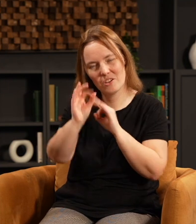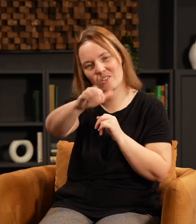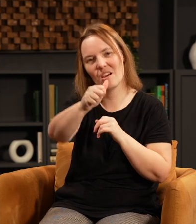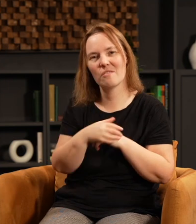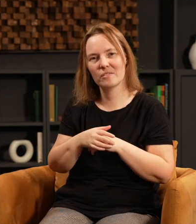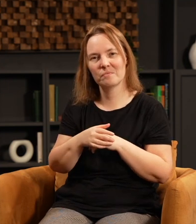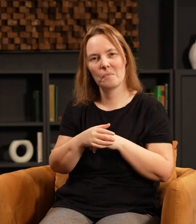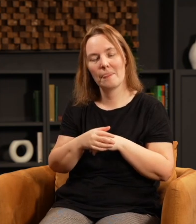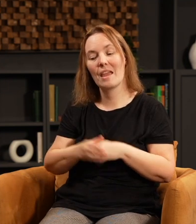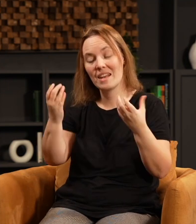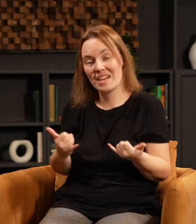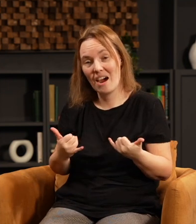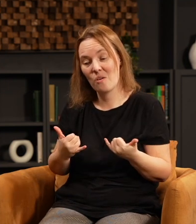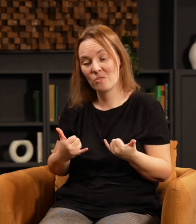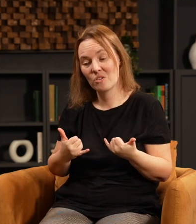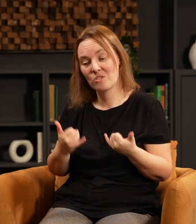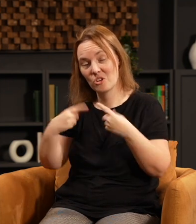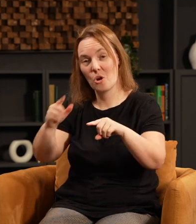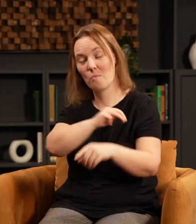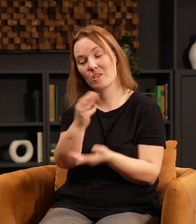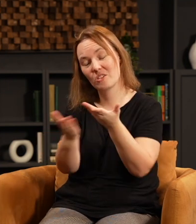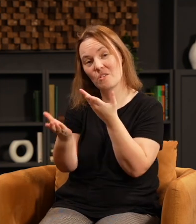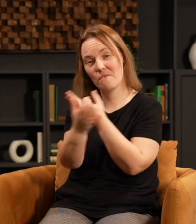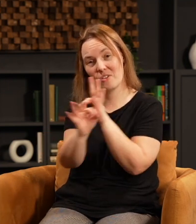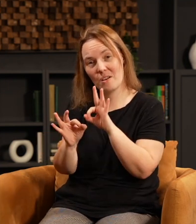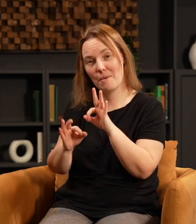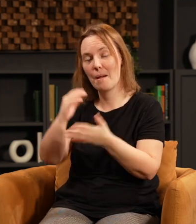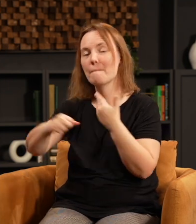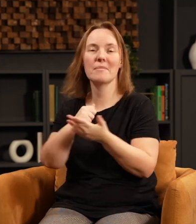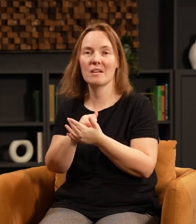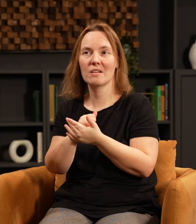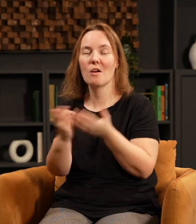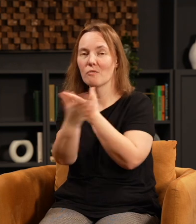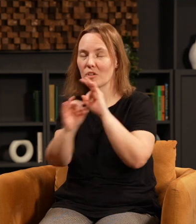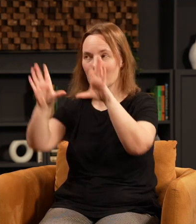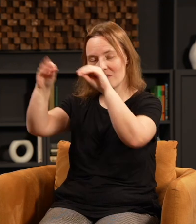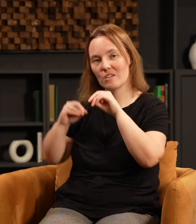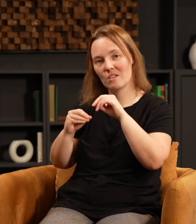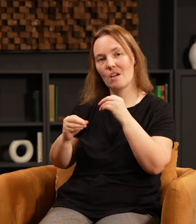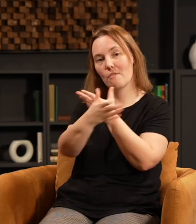Now go minister freedom. Amen. Freely you've received. Freely give.